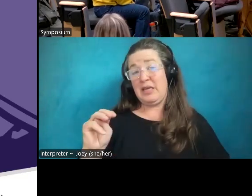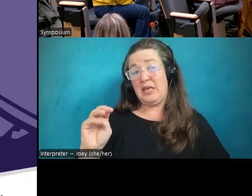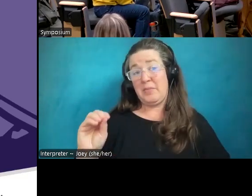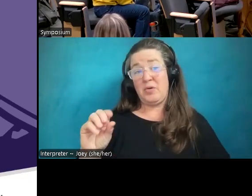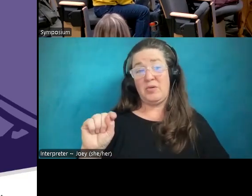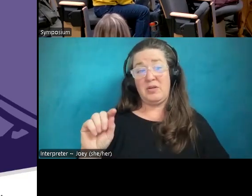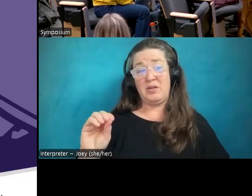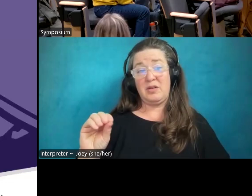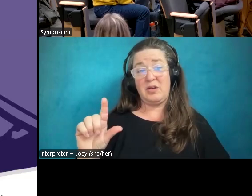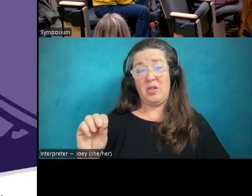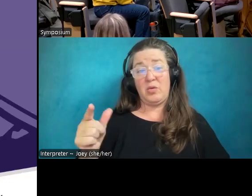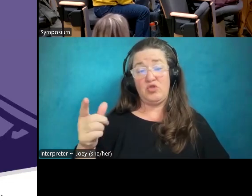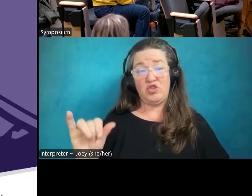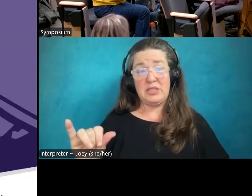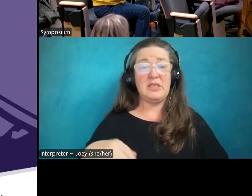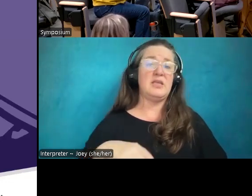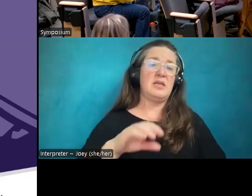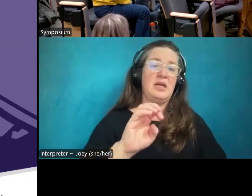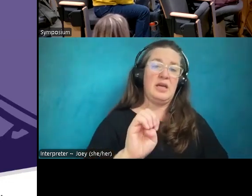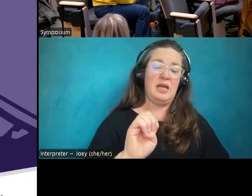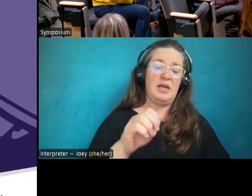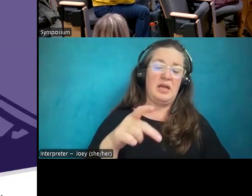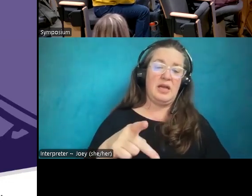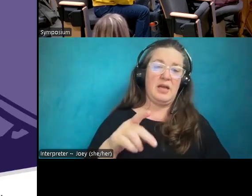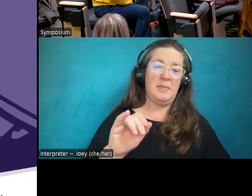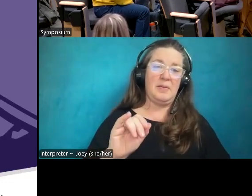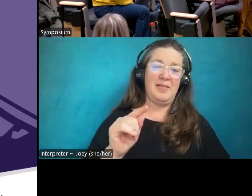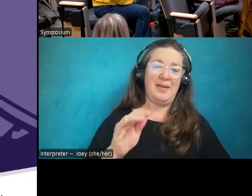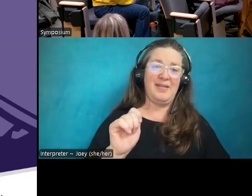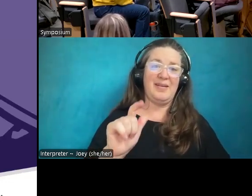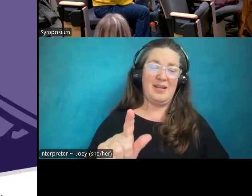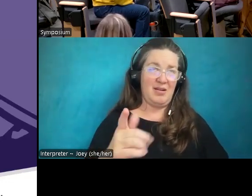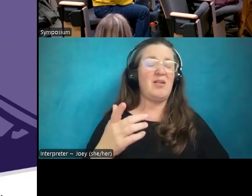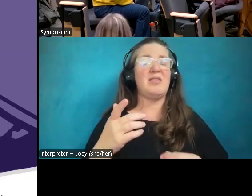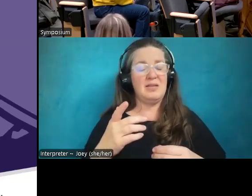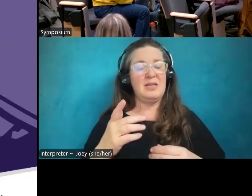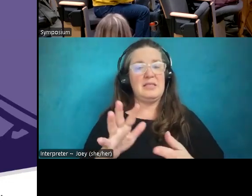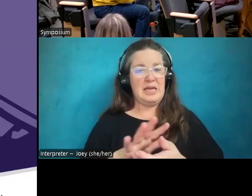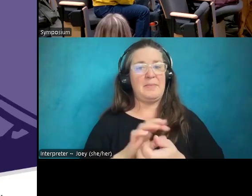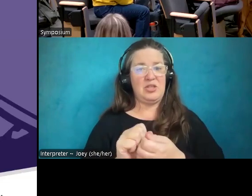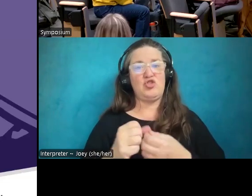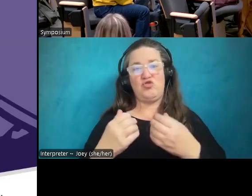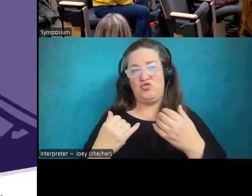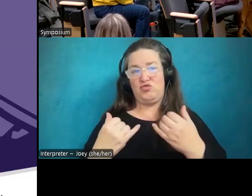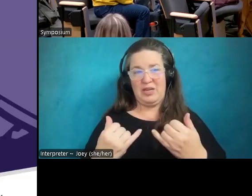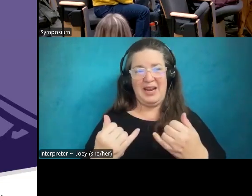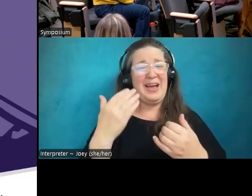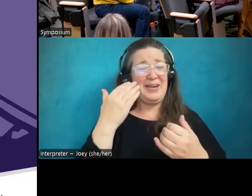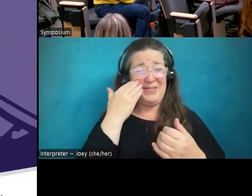coagulation, endothelial damage mentioned today. I know it was little time and it's already a long day. Does